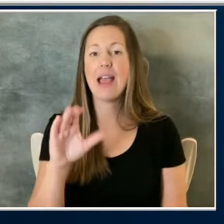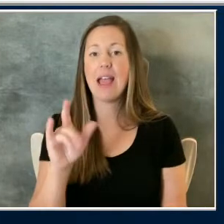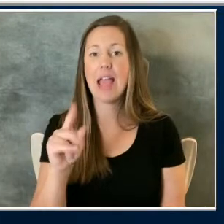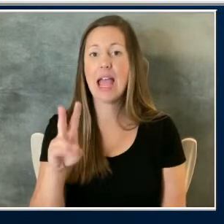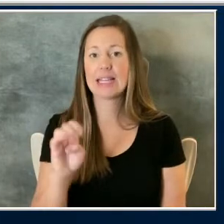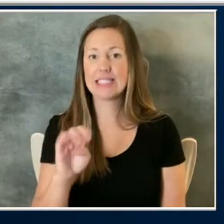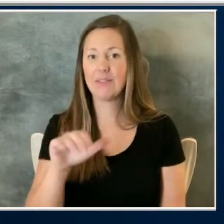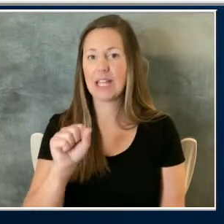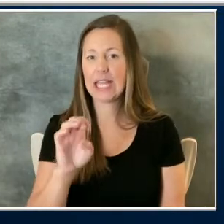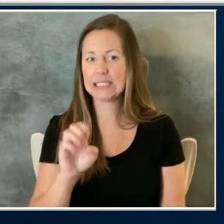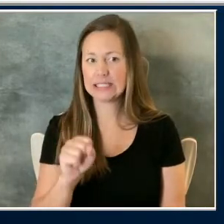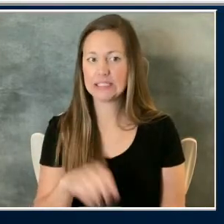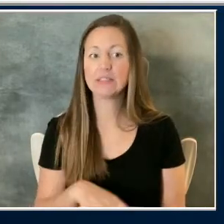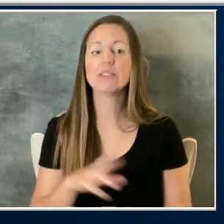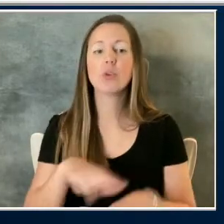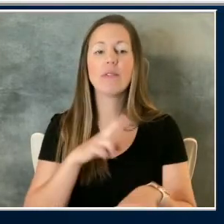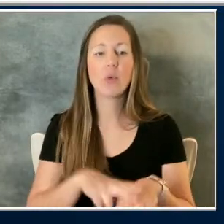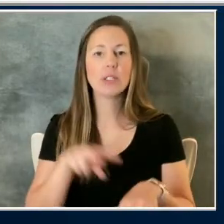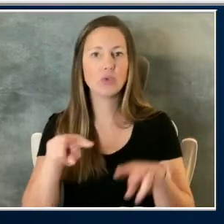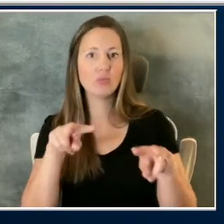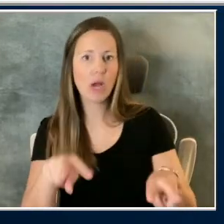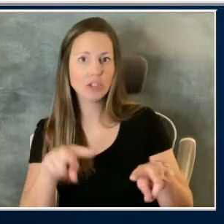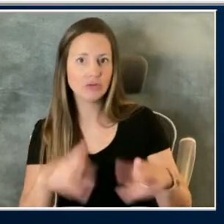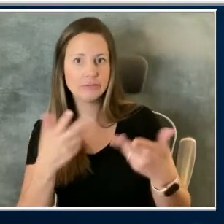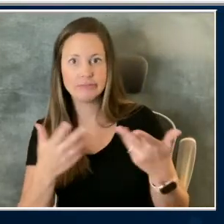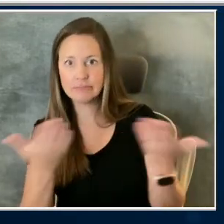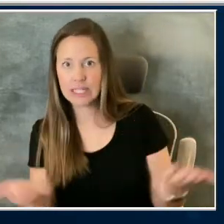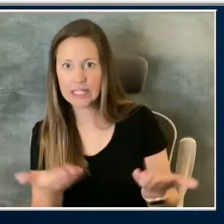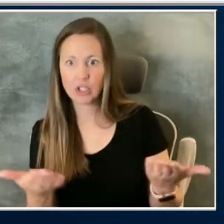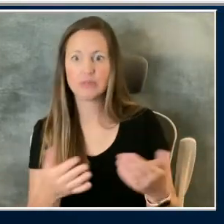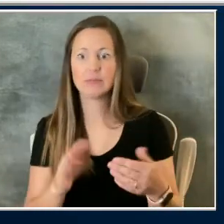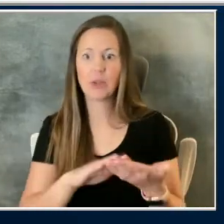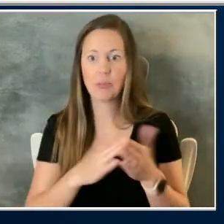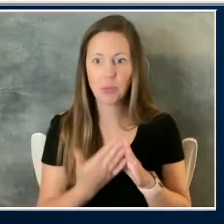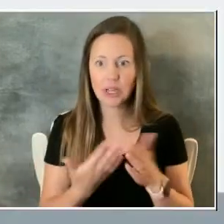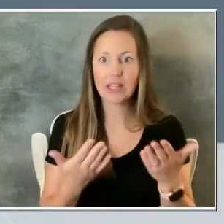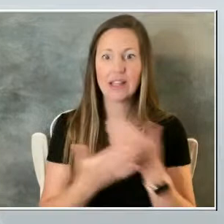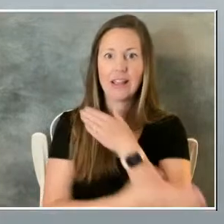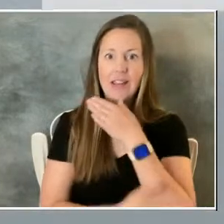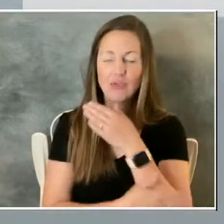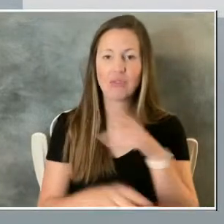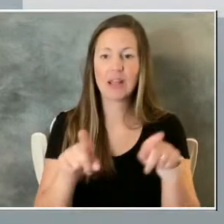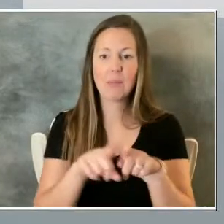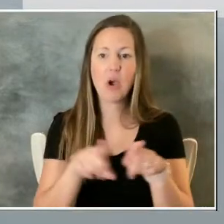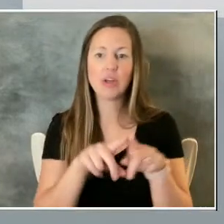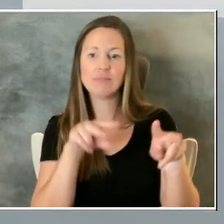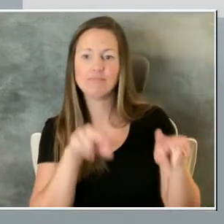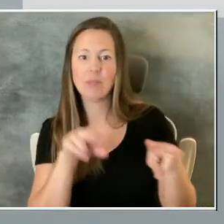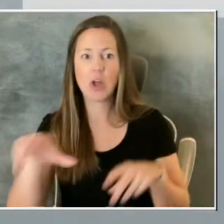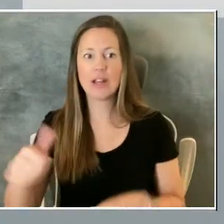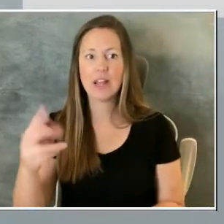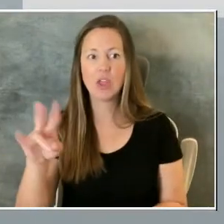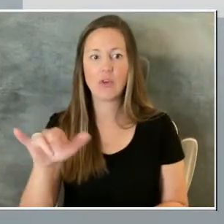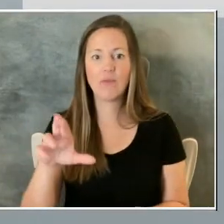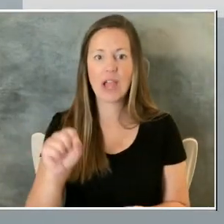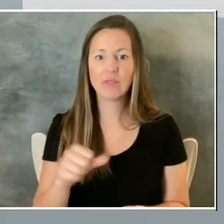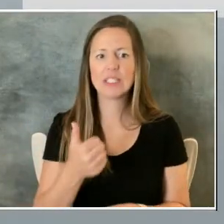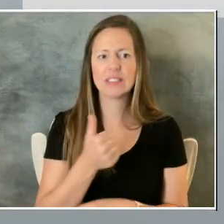COVID here in our community and our country, but you're also keeping tabs on another virus. Yeah. There have been a few headlines recently about